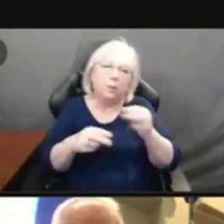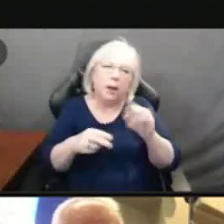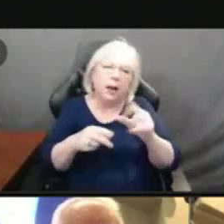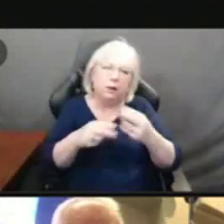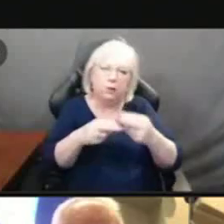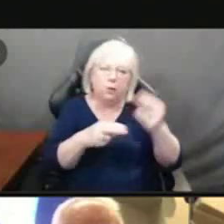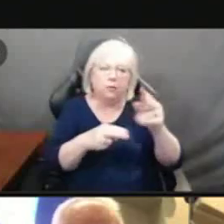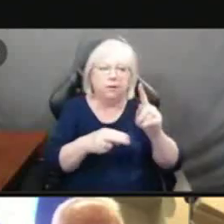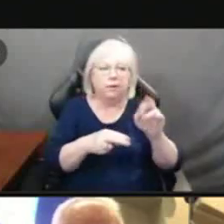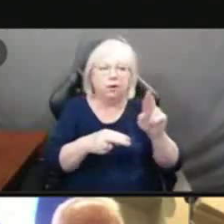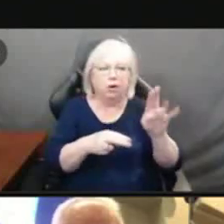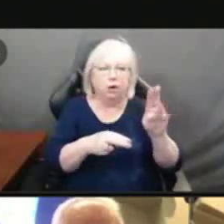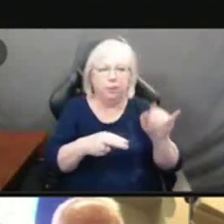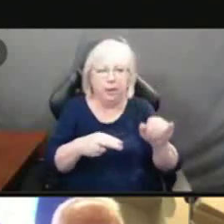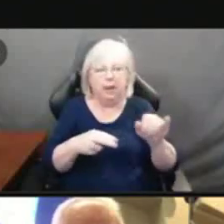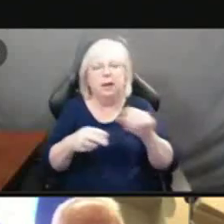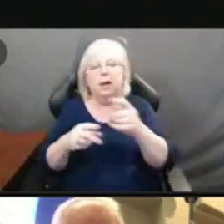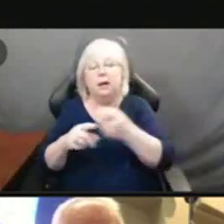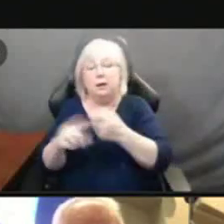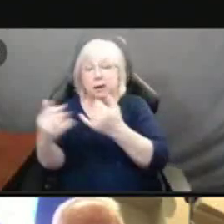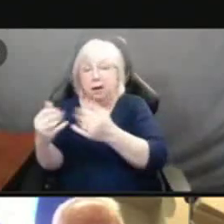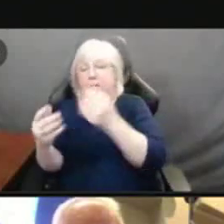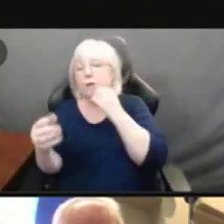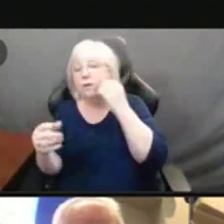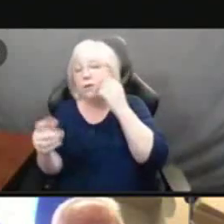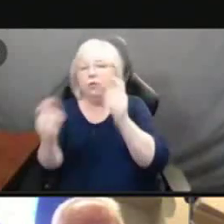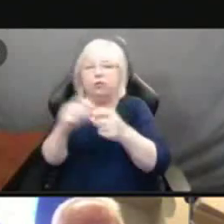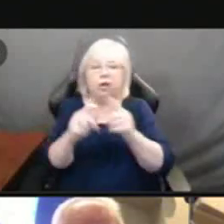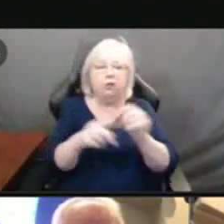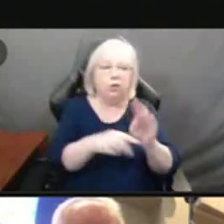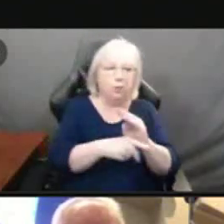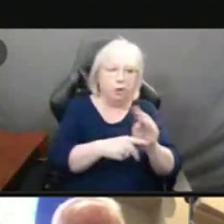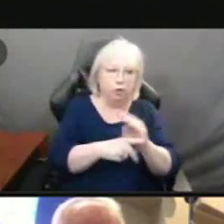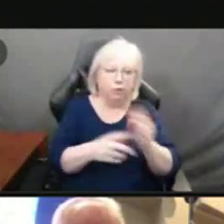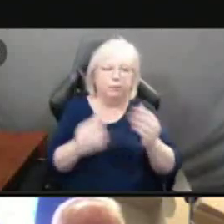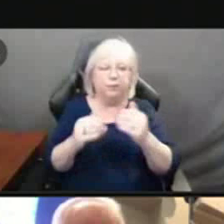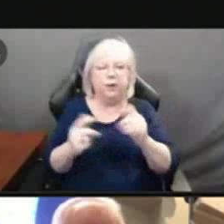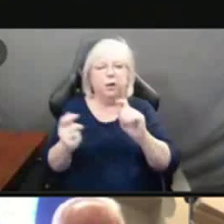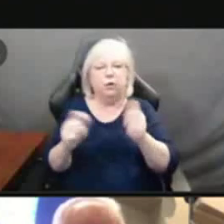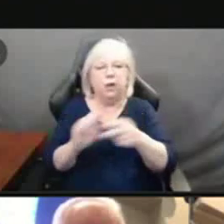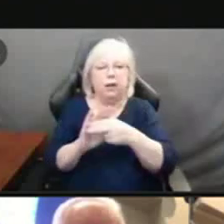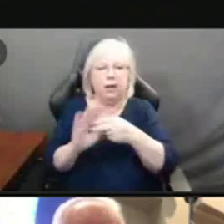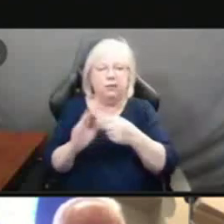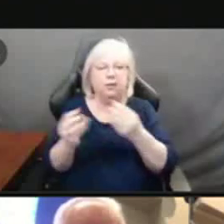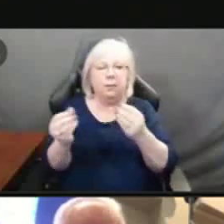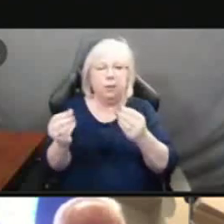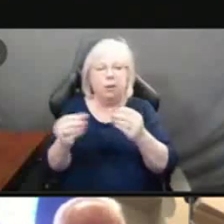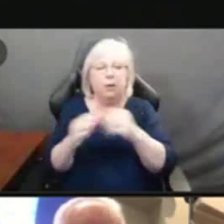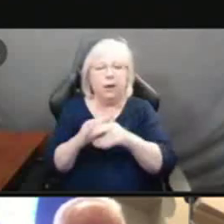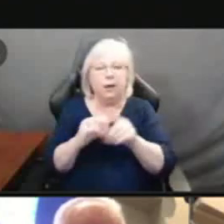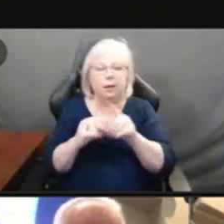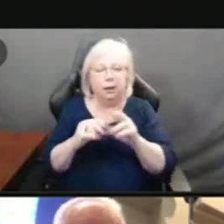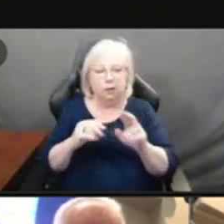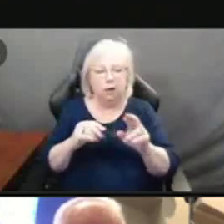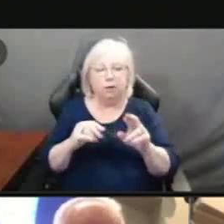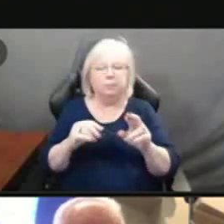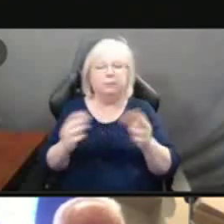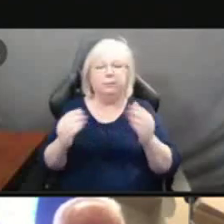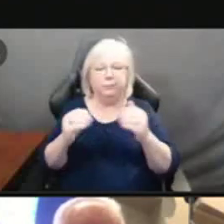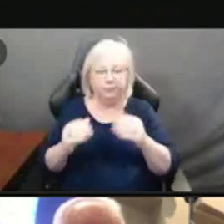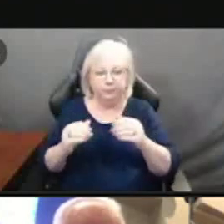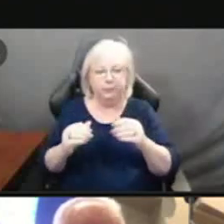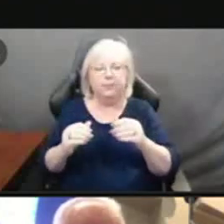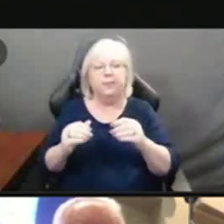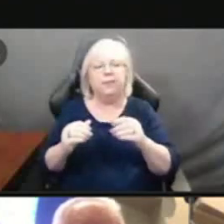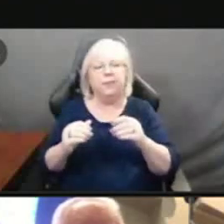in the City of Little Rock, Arkansas, from residential load to commercial. An ordinance to reclassify property located in the City of Little Rock, Arkansas.